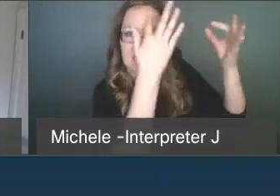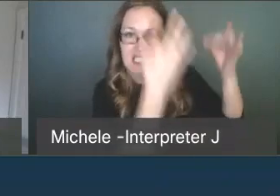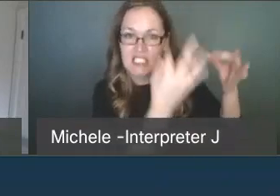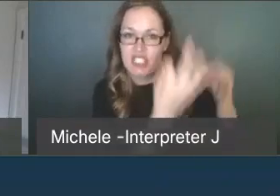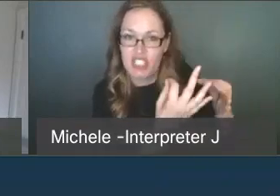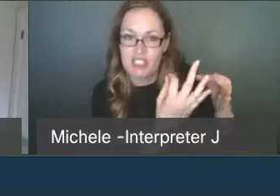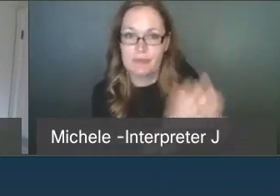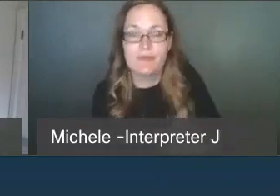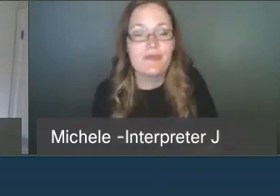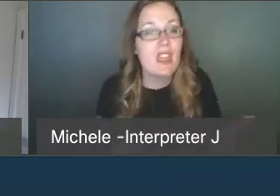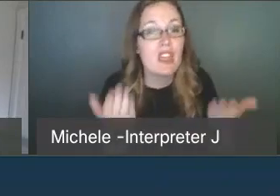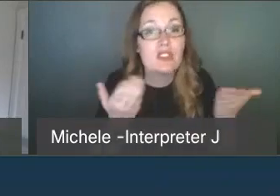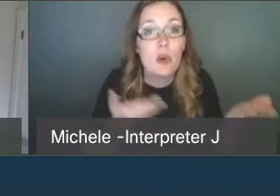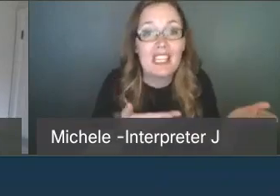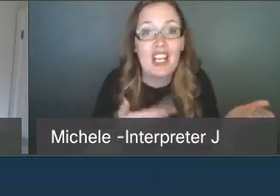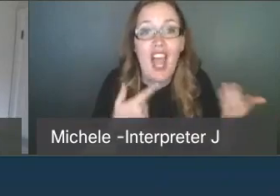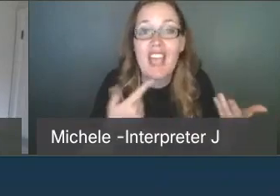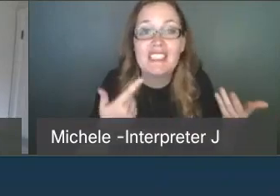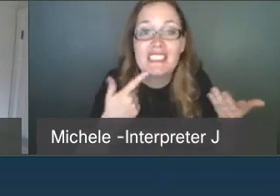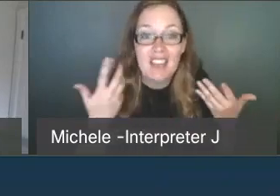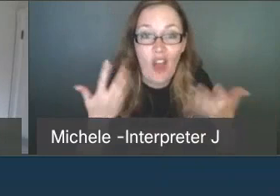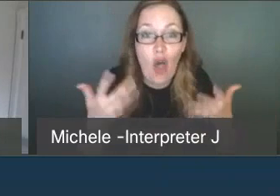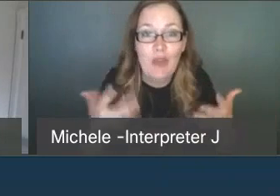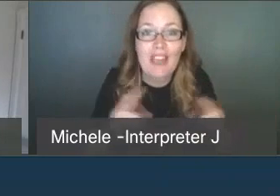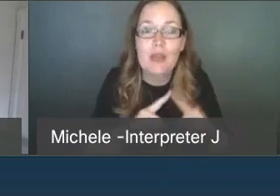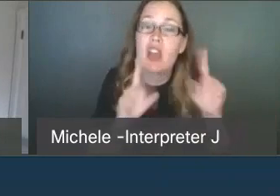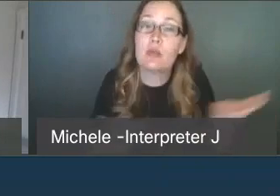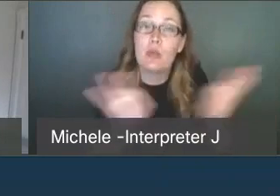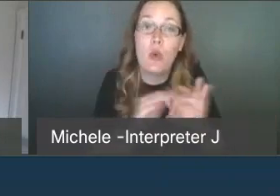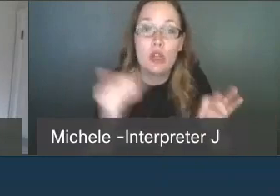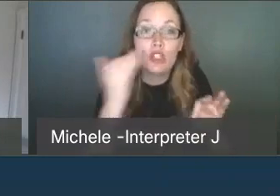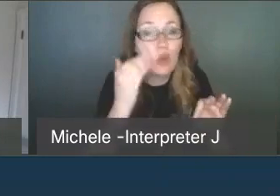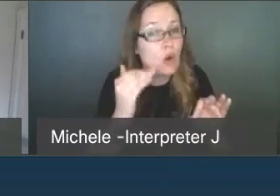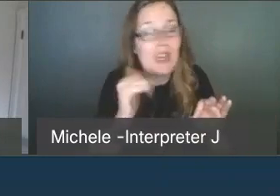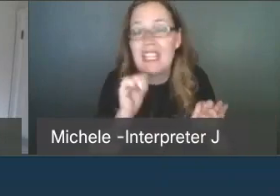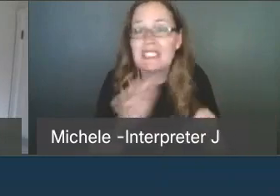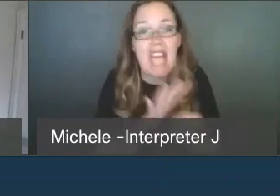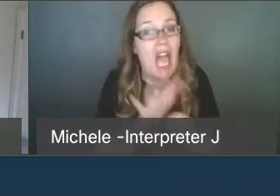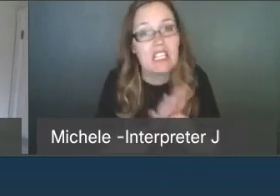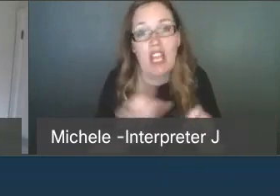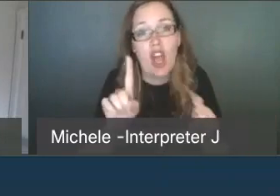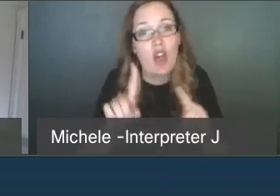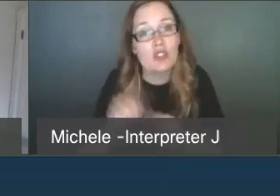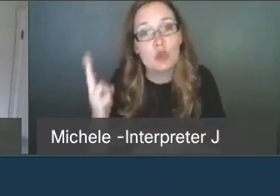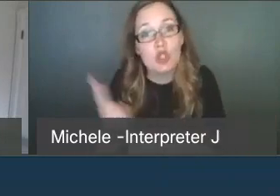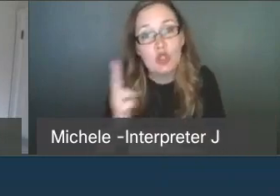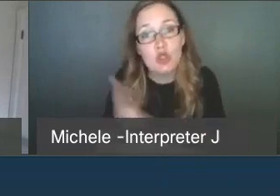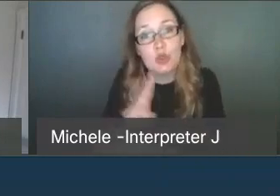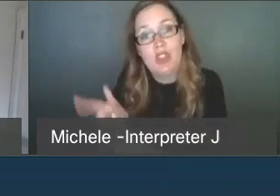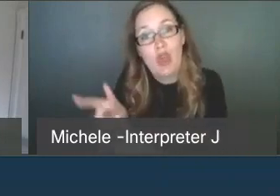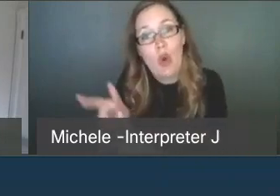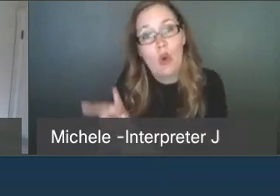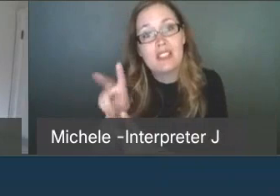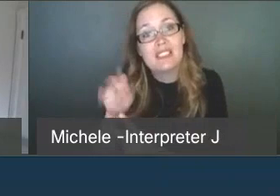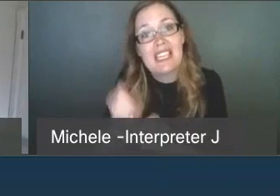So here, I've said this already, but I just think it's so important to know that it's simply not enough to implement a risk assessment instrument. You